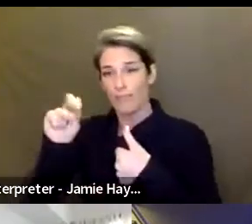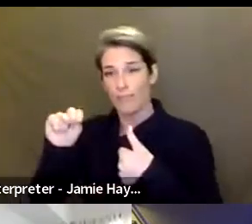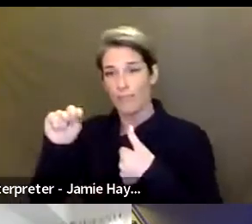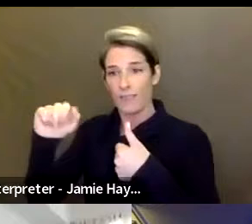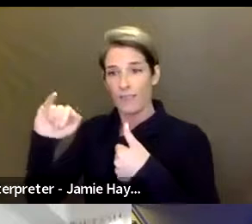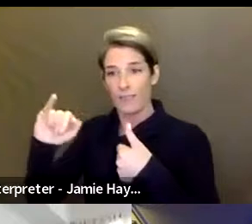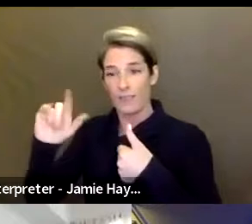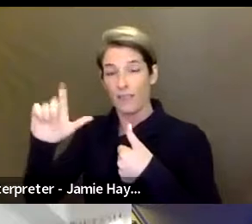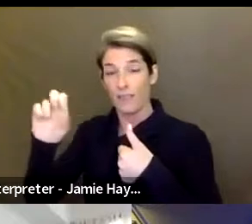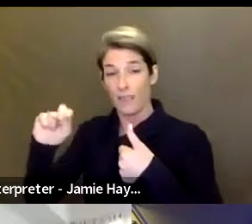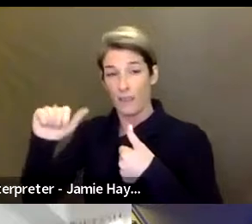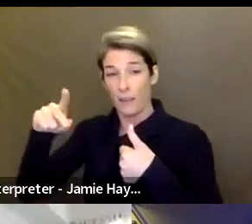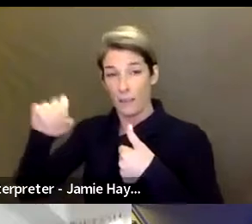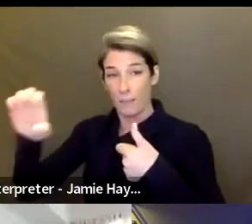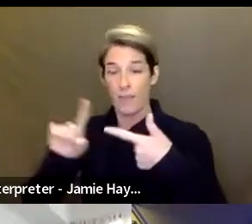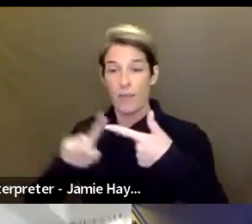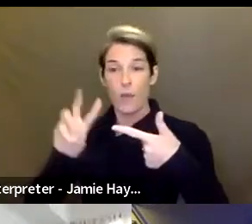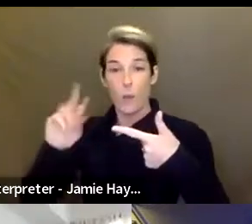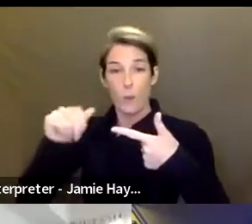Wappinger,